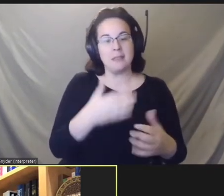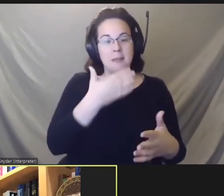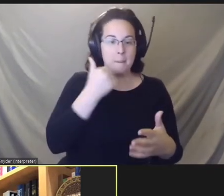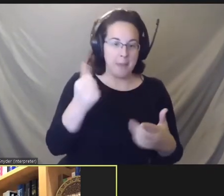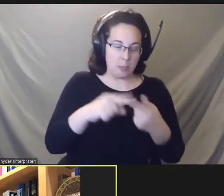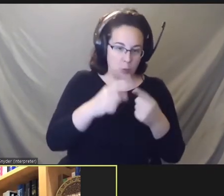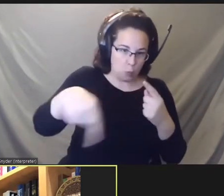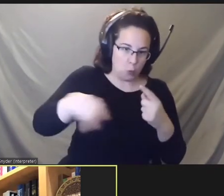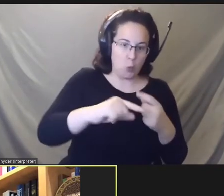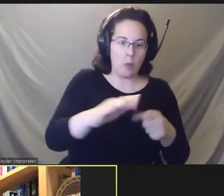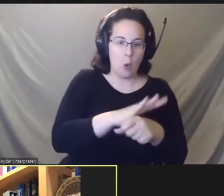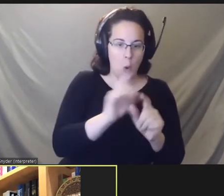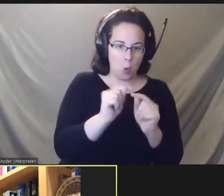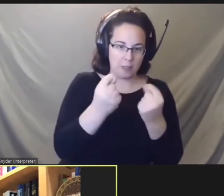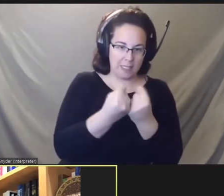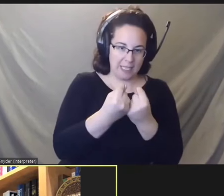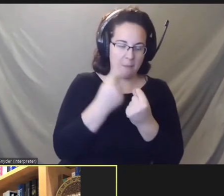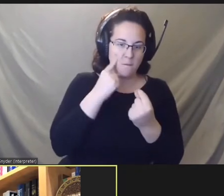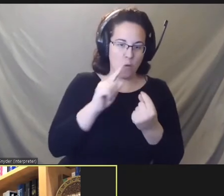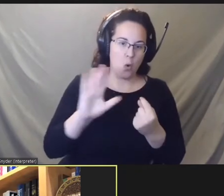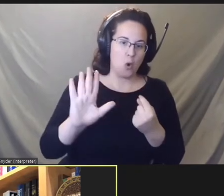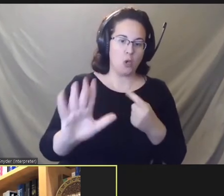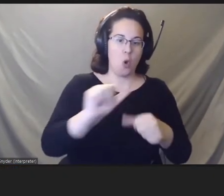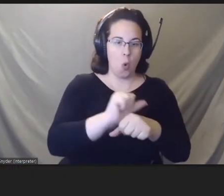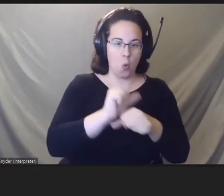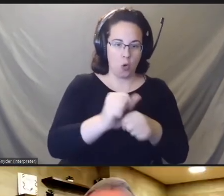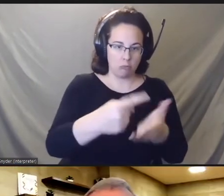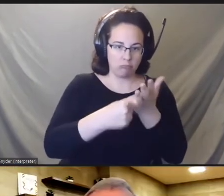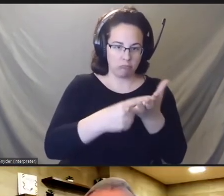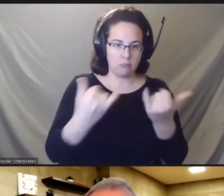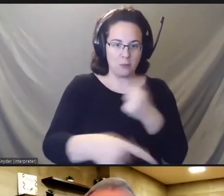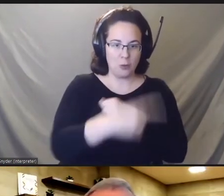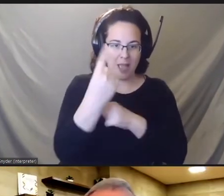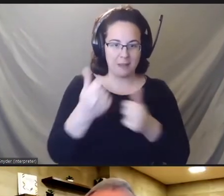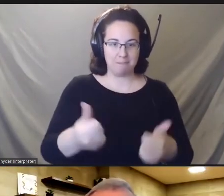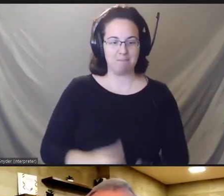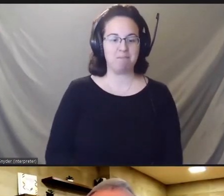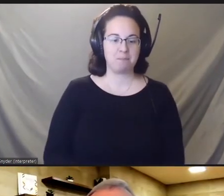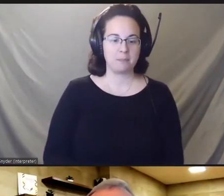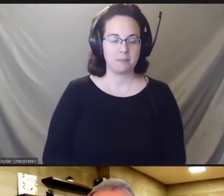entire team in your deliberations today.